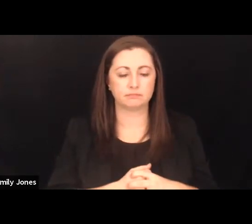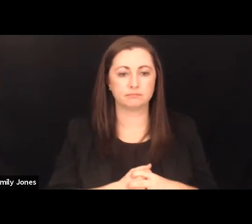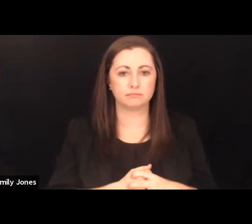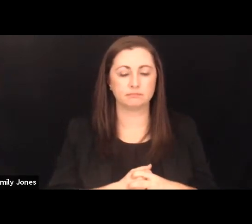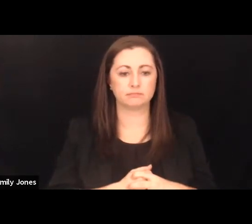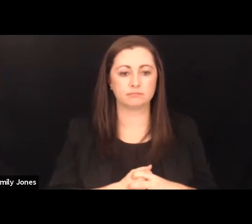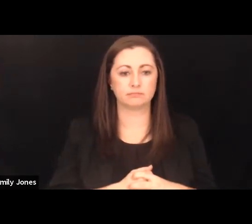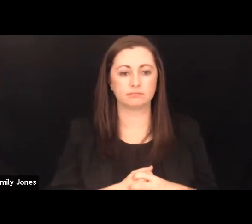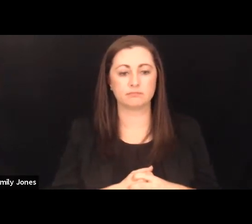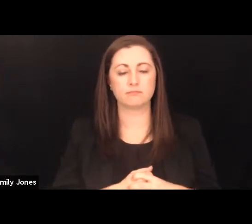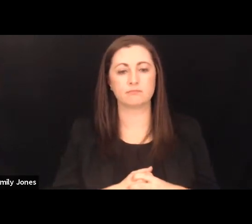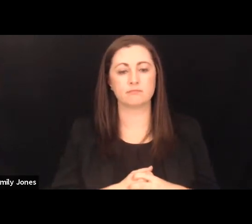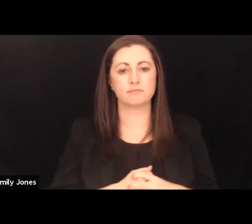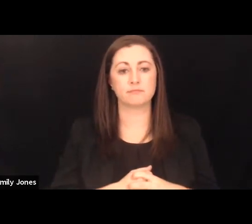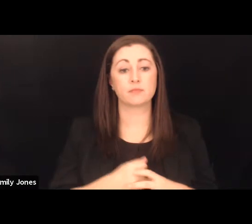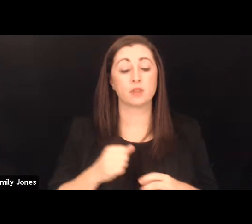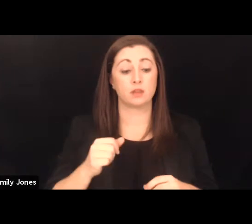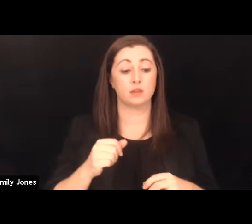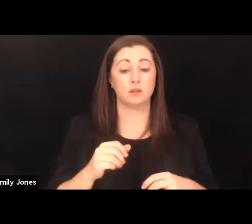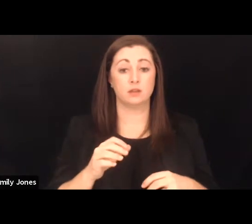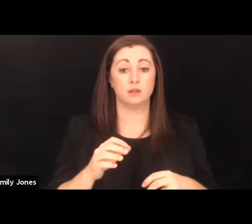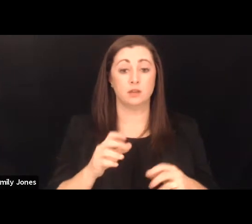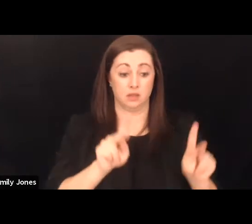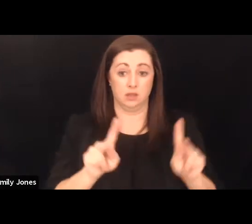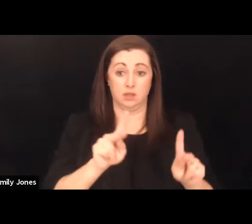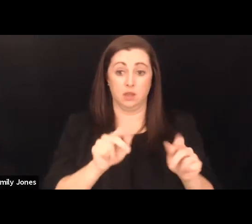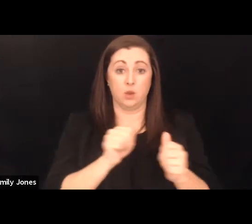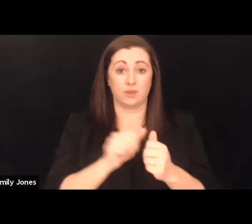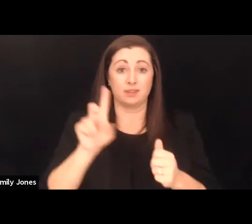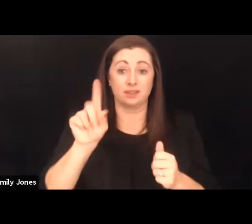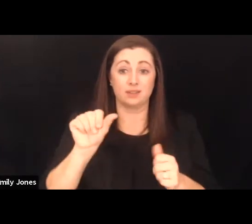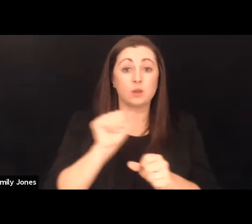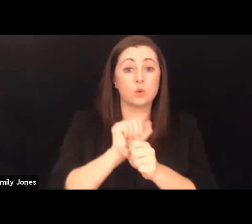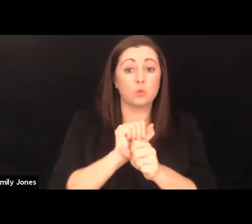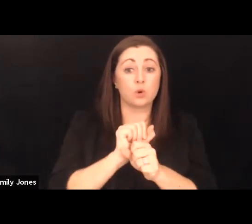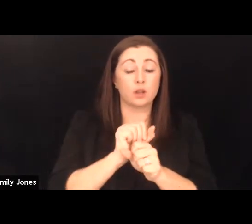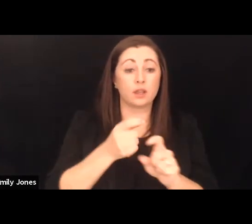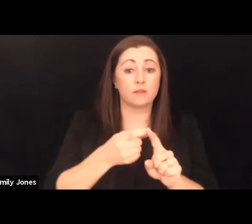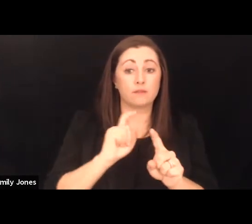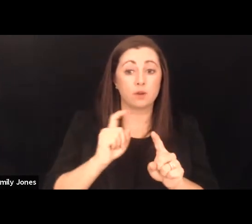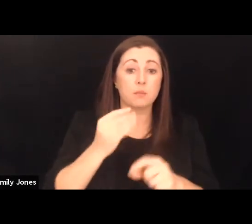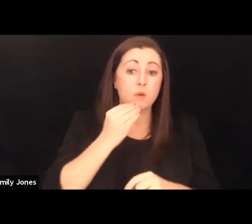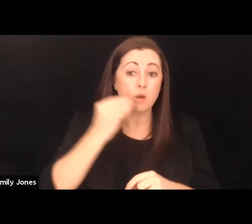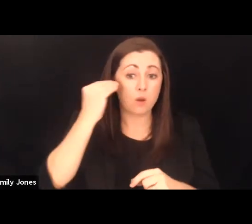if persons with disabilities working from home may need a personal attendant services.